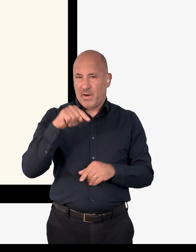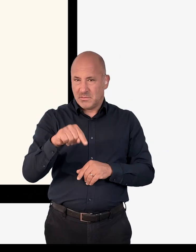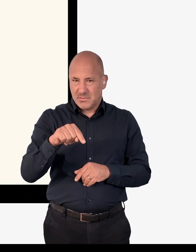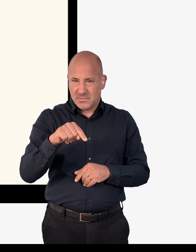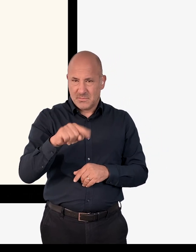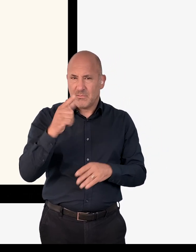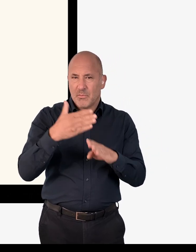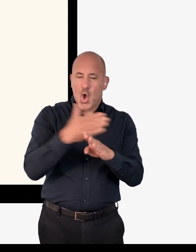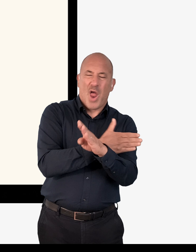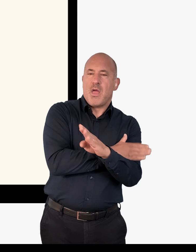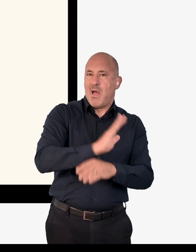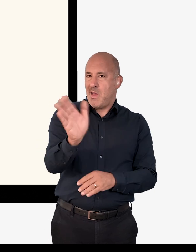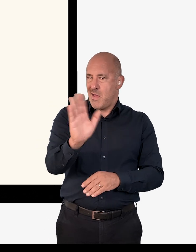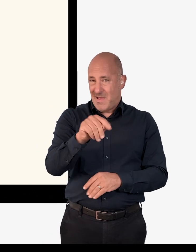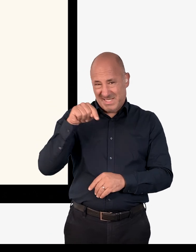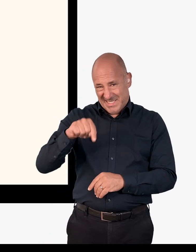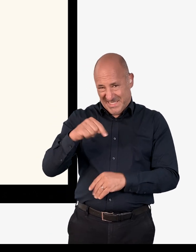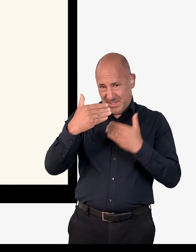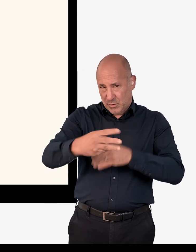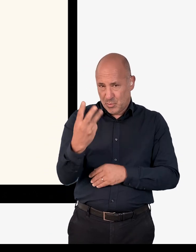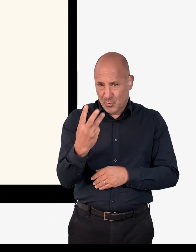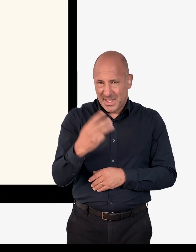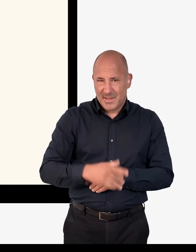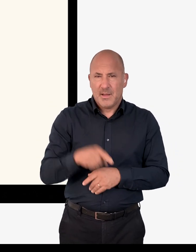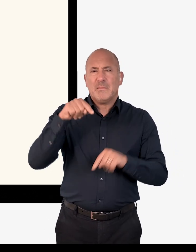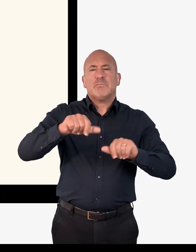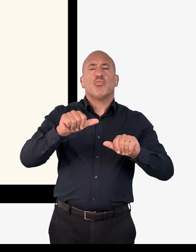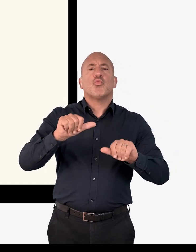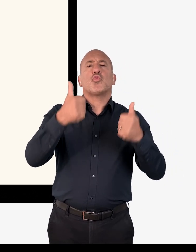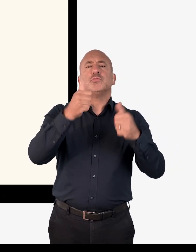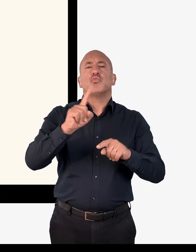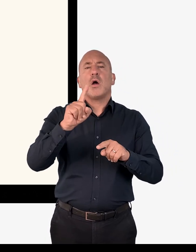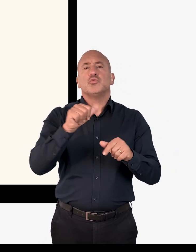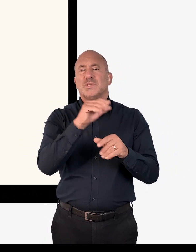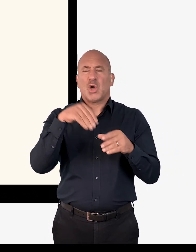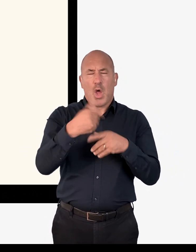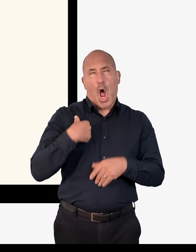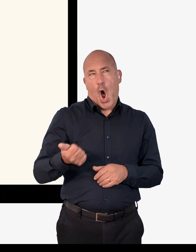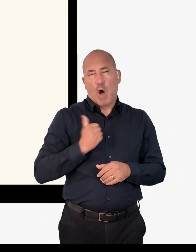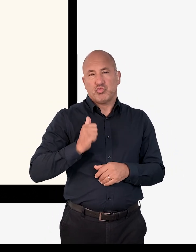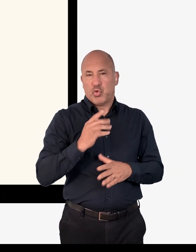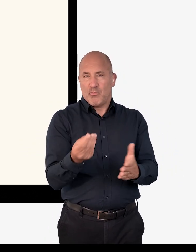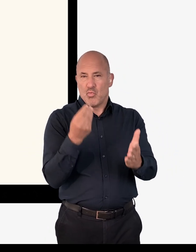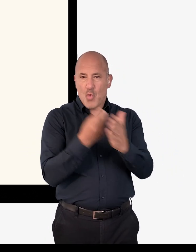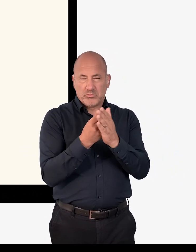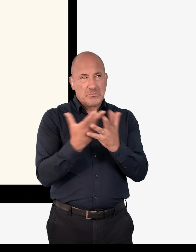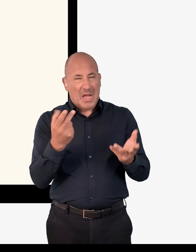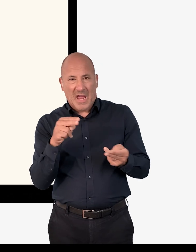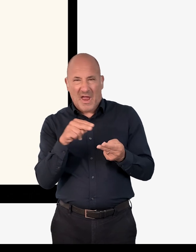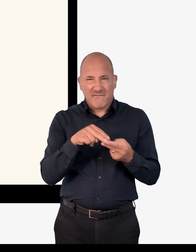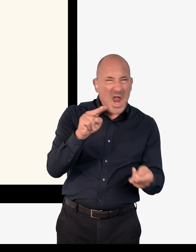or equivalent drawings, not earlier iterations of your project. It's good practice to